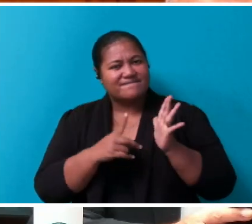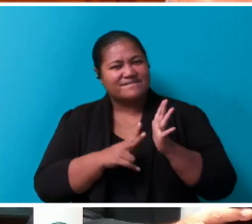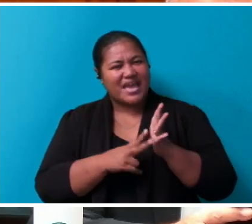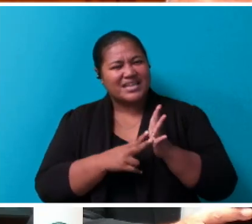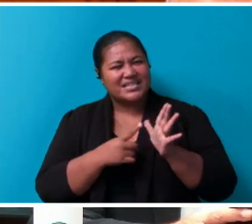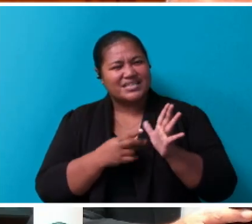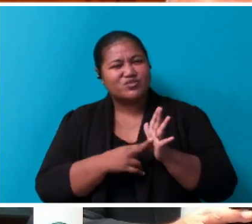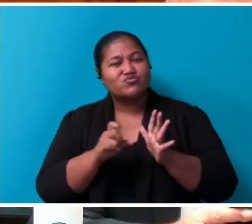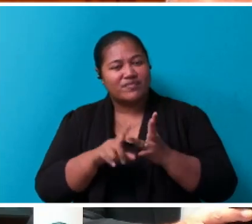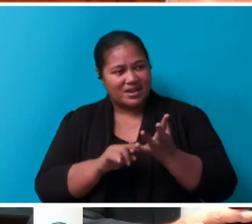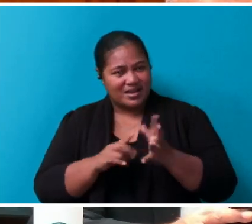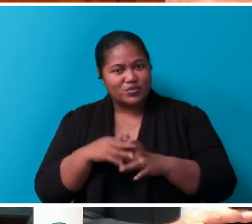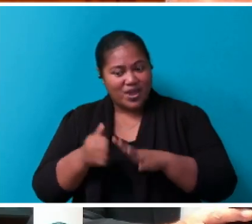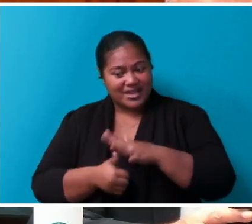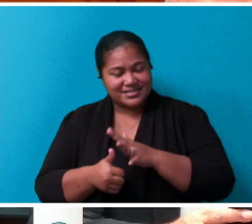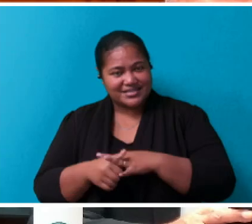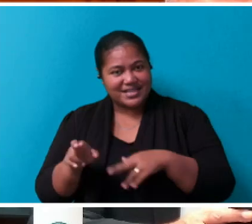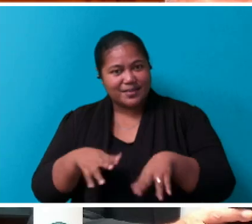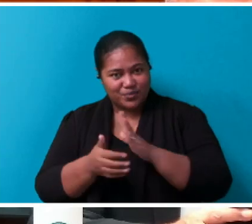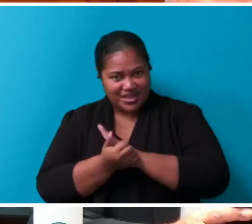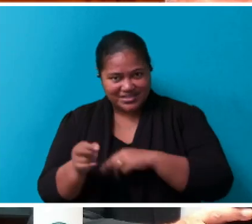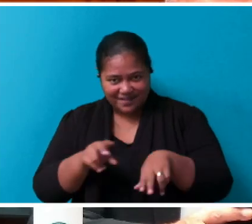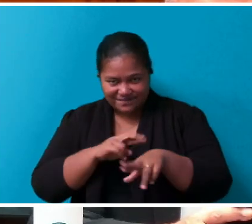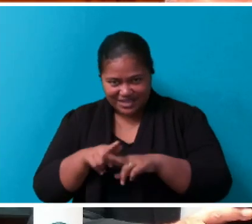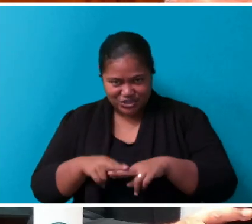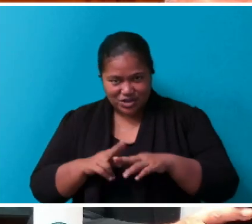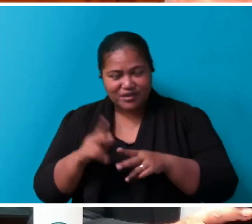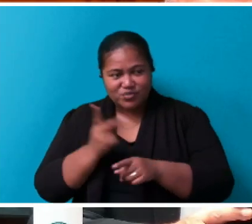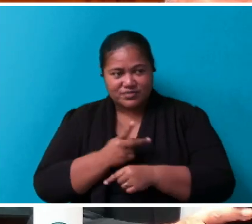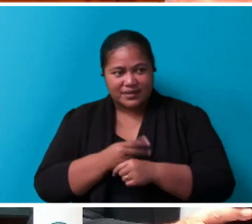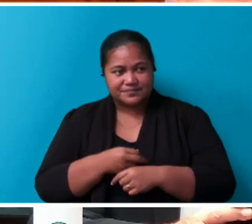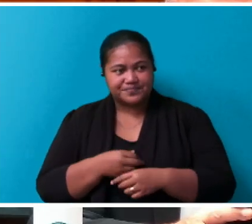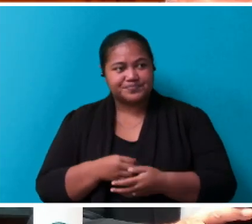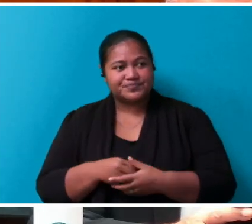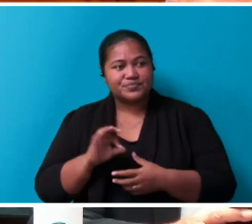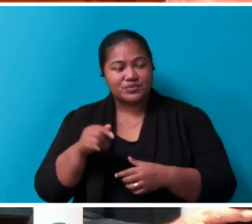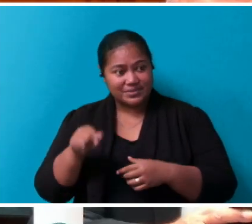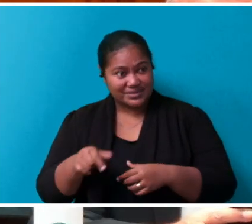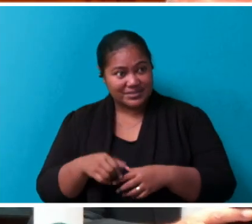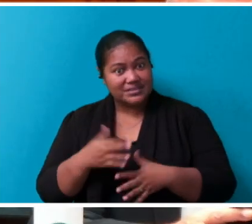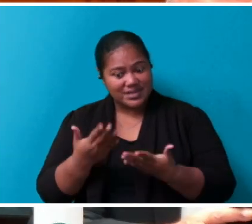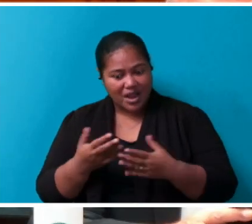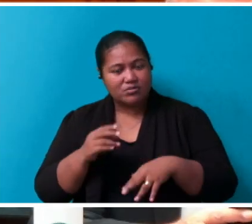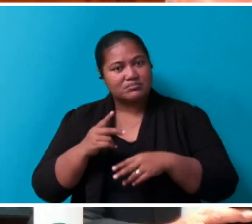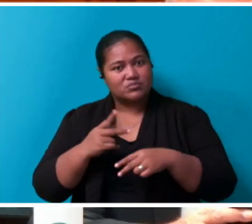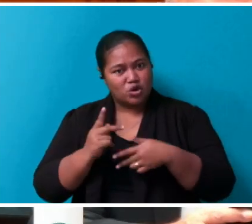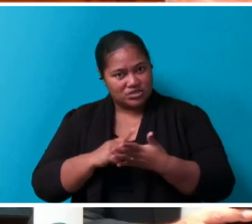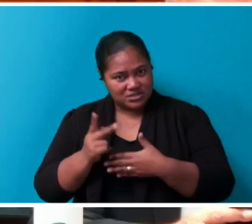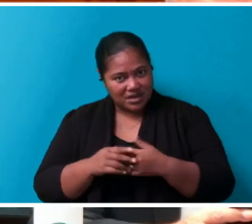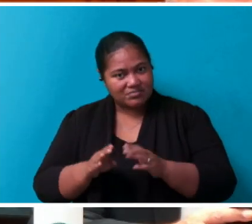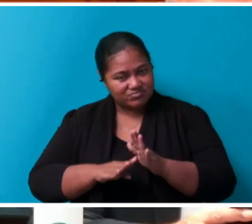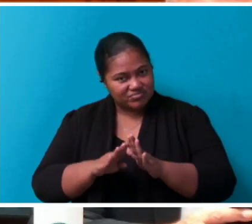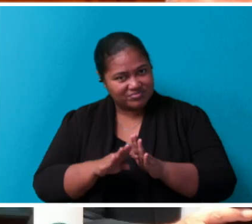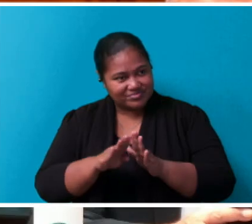the potential of Fiji products. On the investment front, the Google project is progressing well, and the Trade